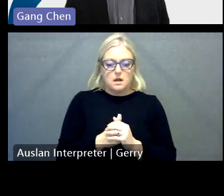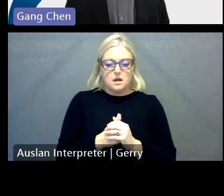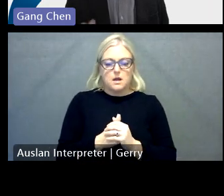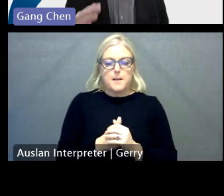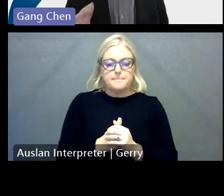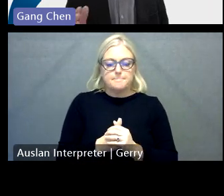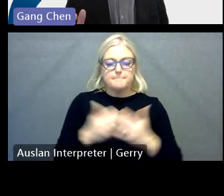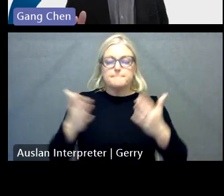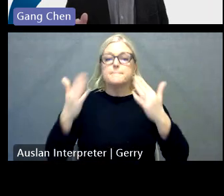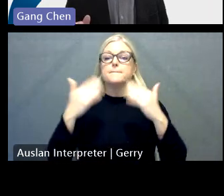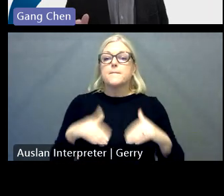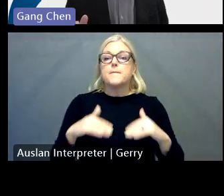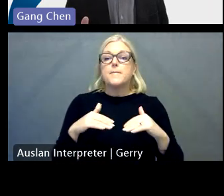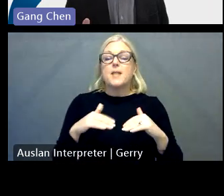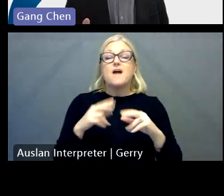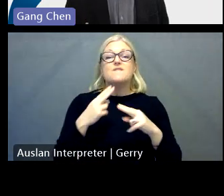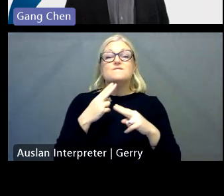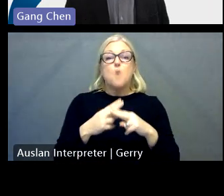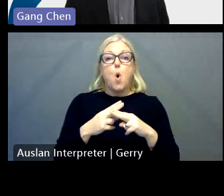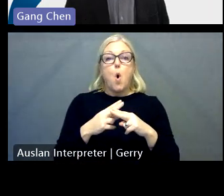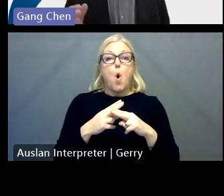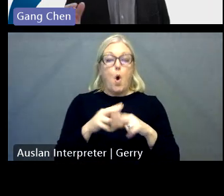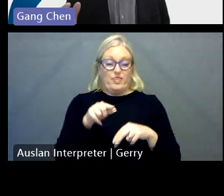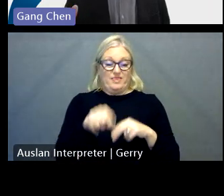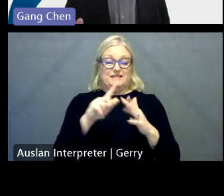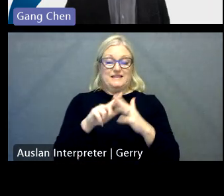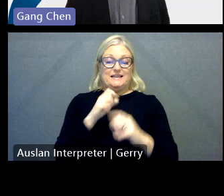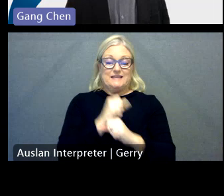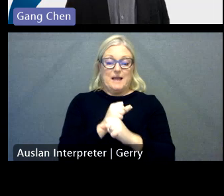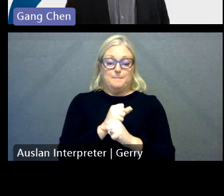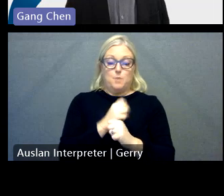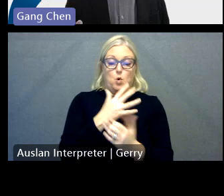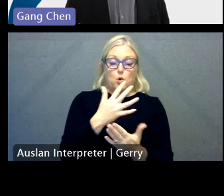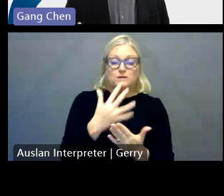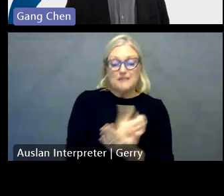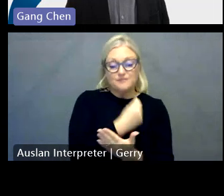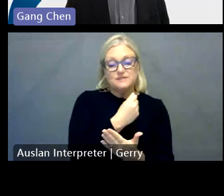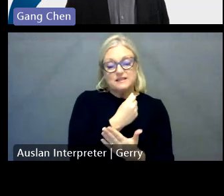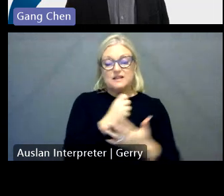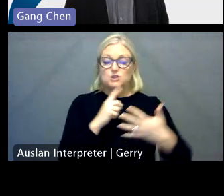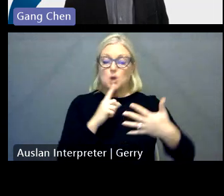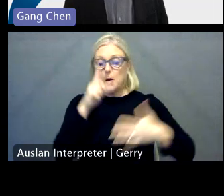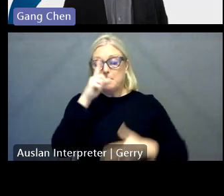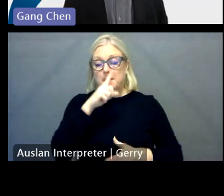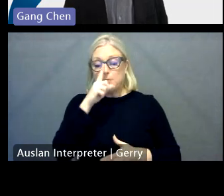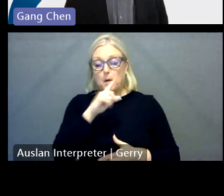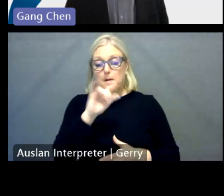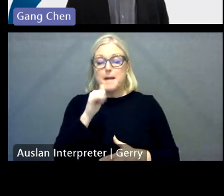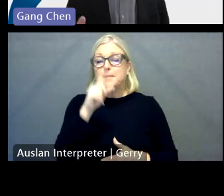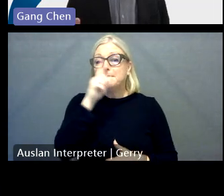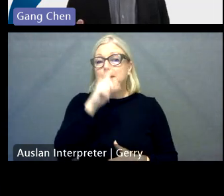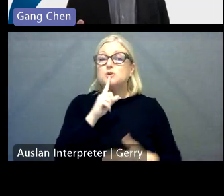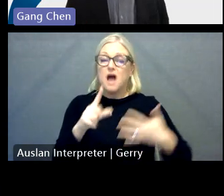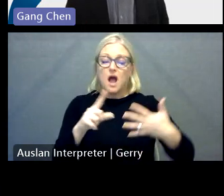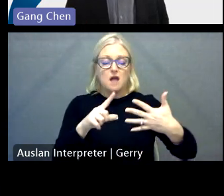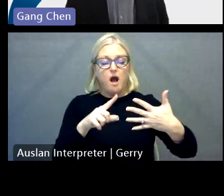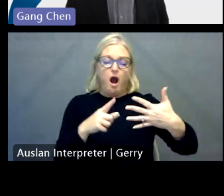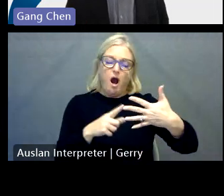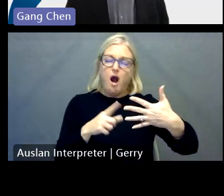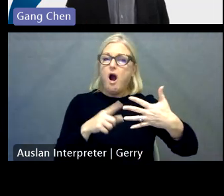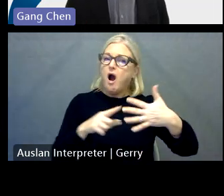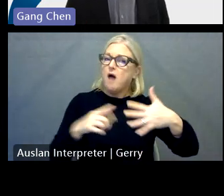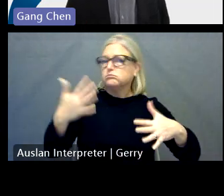item, in this case, feel safe in my life, some of the time, a little bit of the time, or none of the time, we would like to